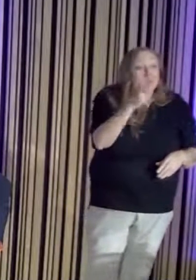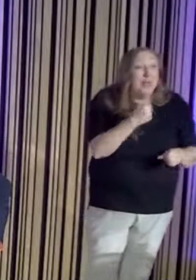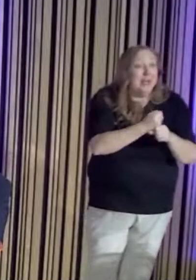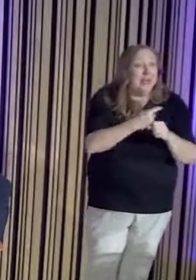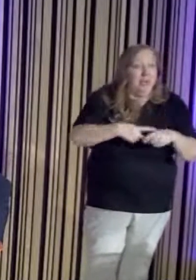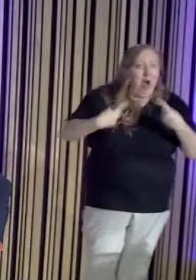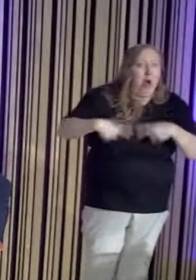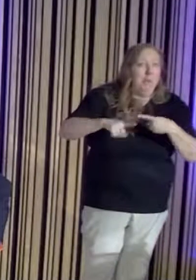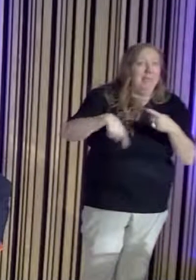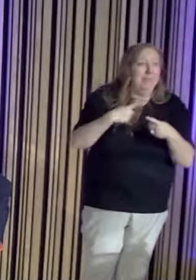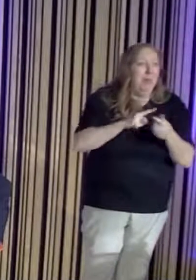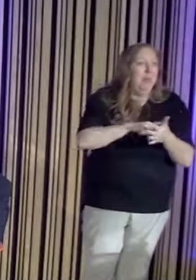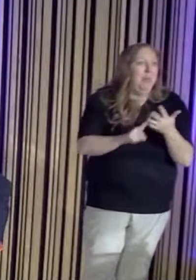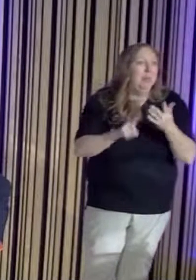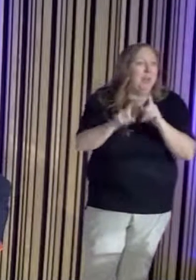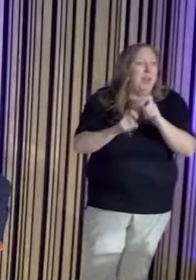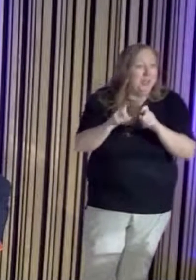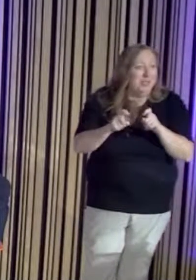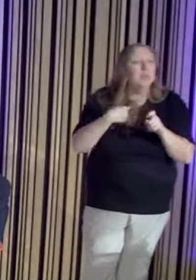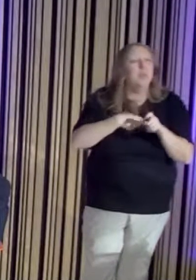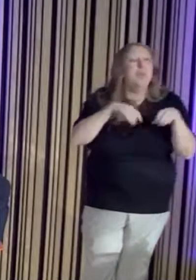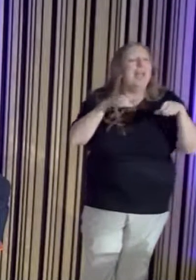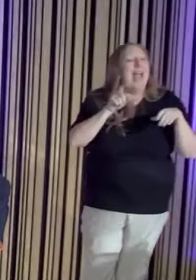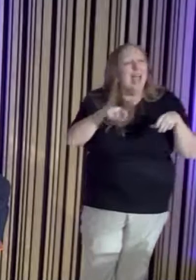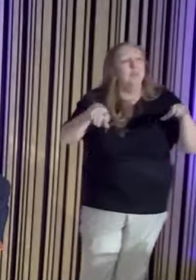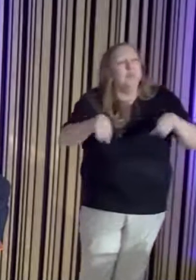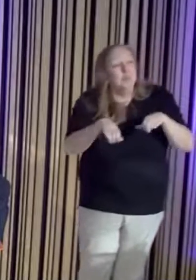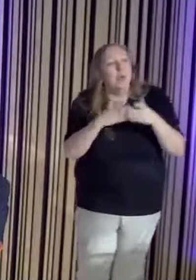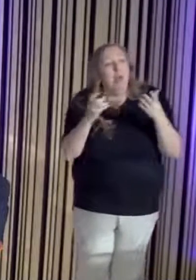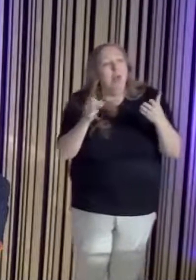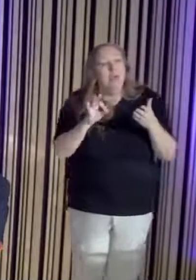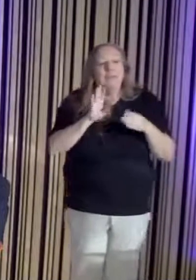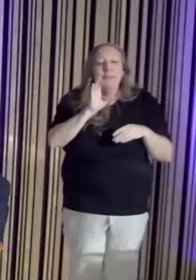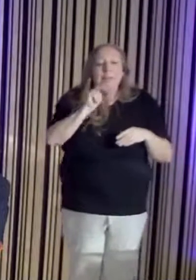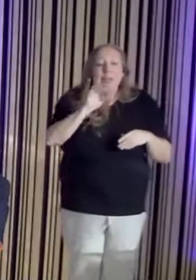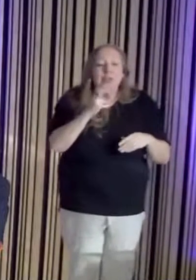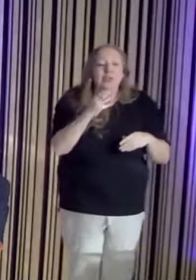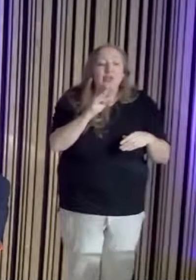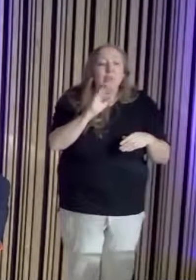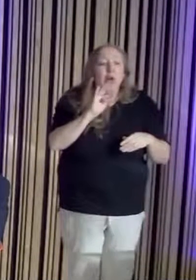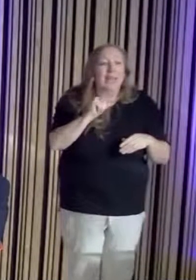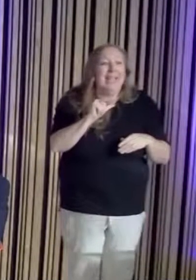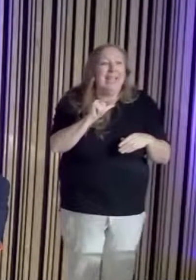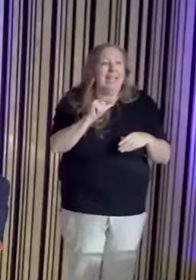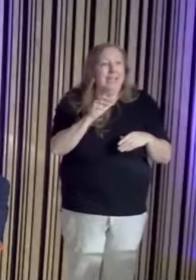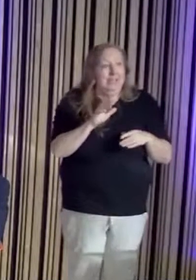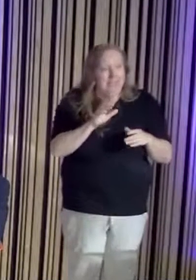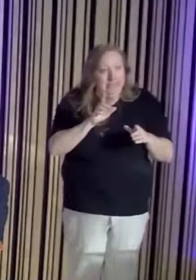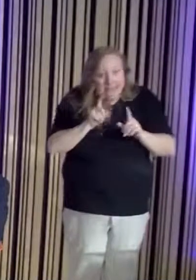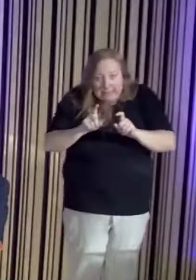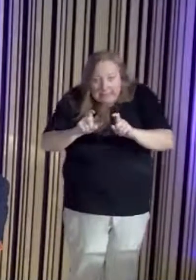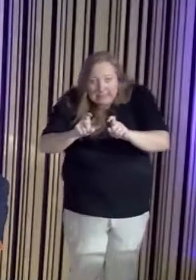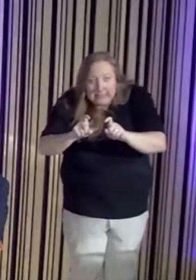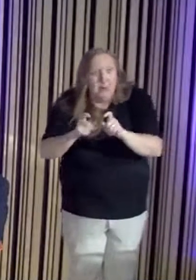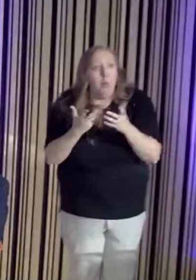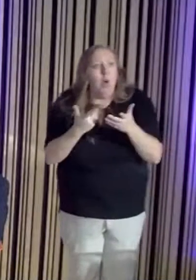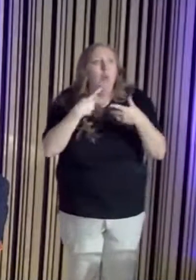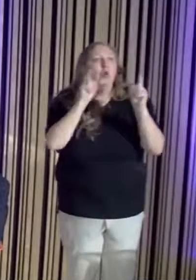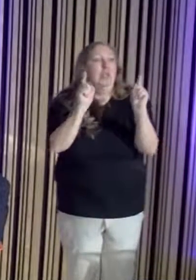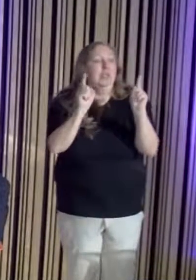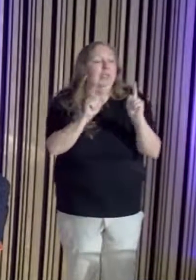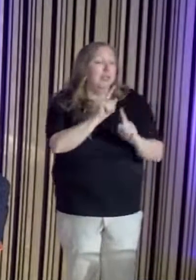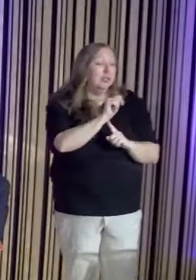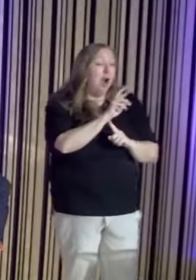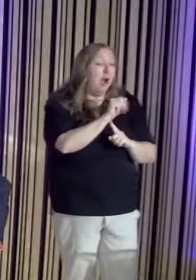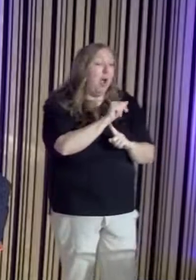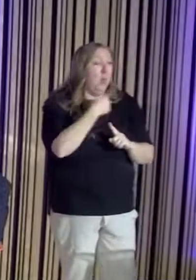we had to do a lot of benchmarking experiments, take fresh seawater, preserve it different ways, figure out what works. I mean, Tara was a pioneer on so many levels,